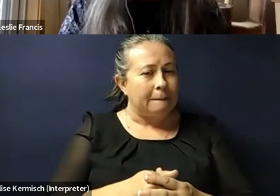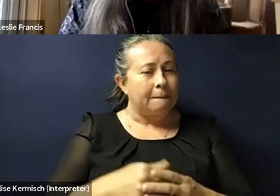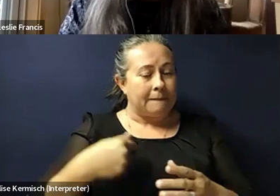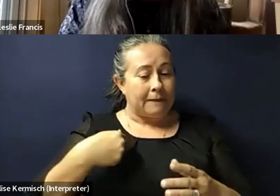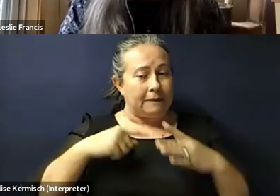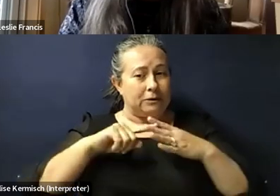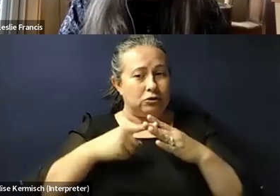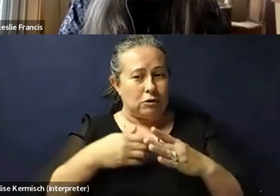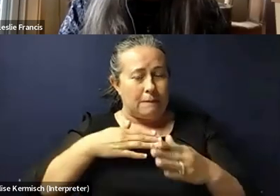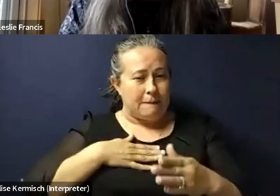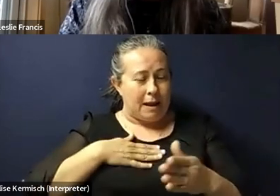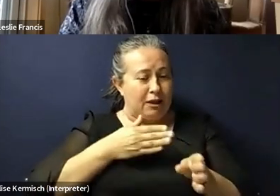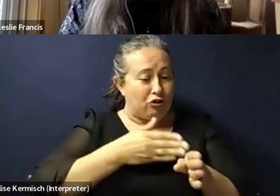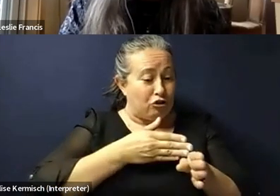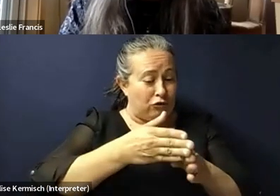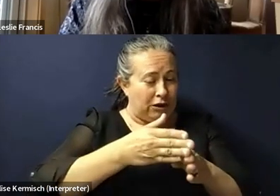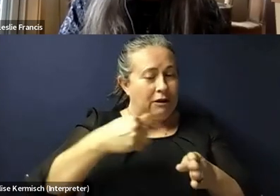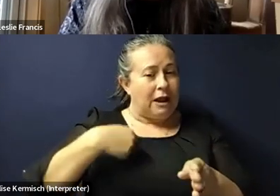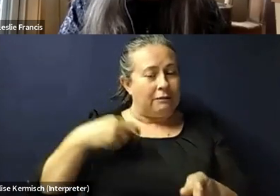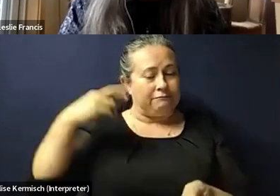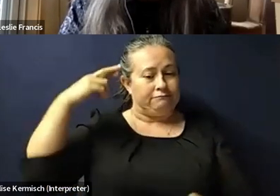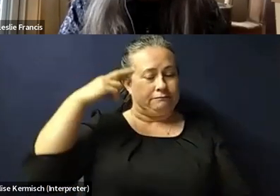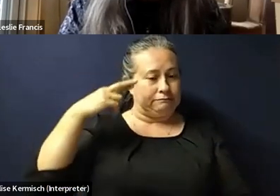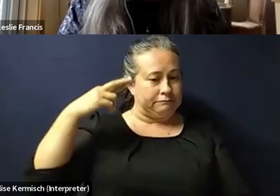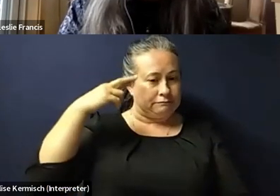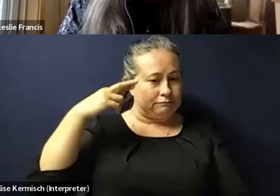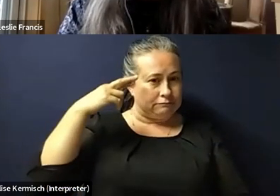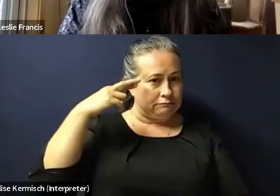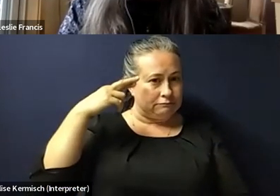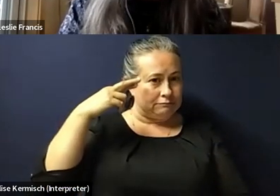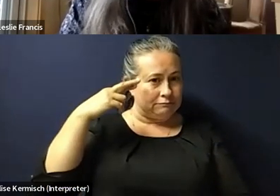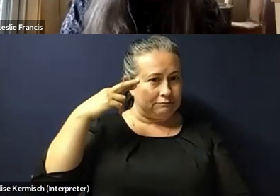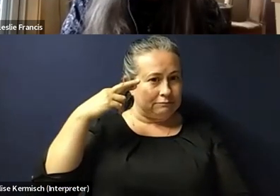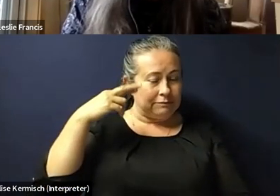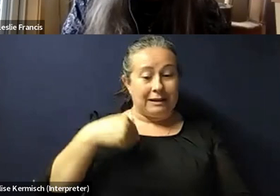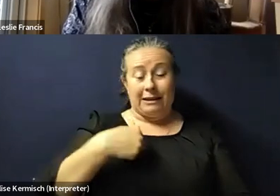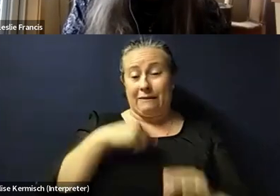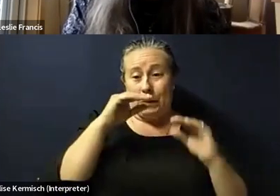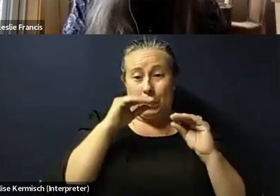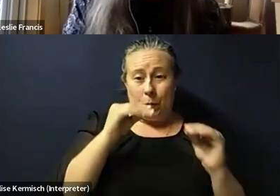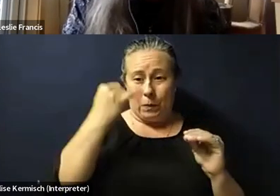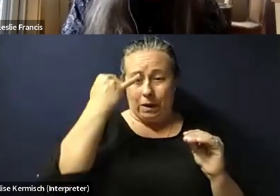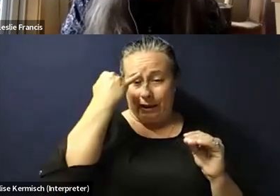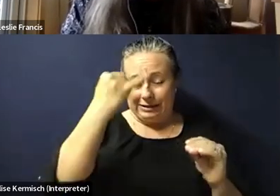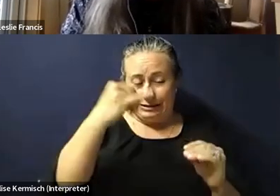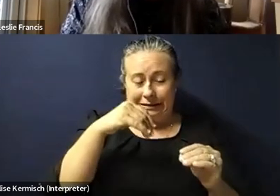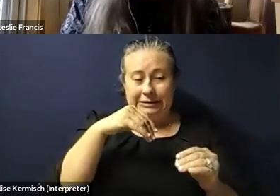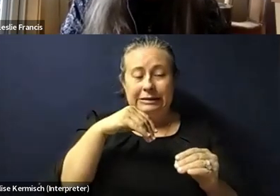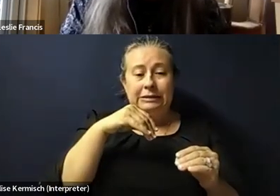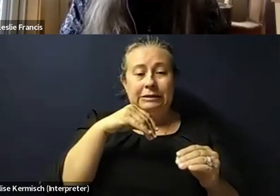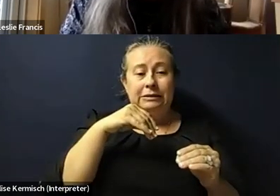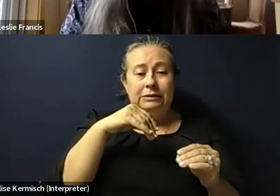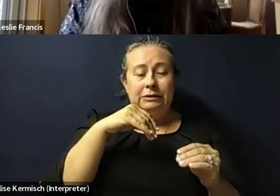I realized that I had no idea of how